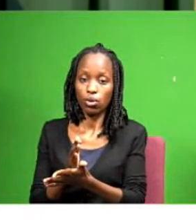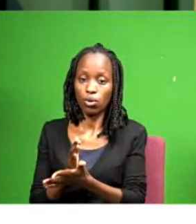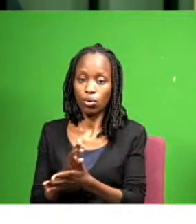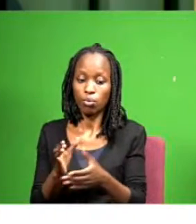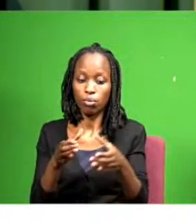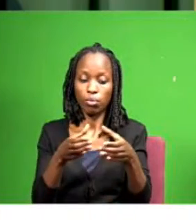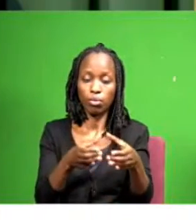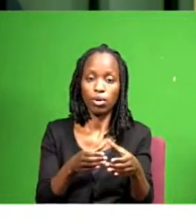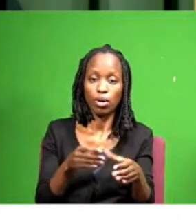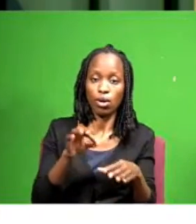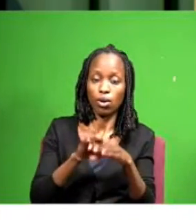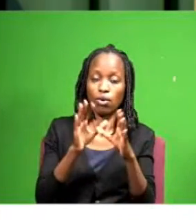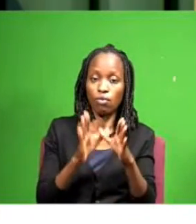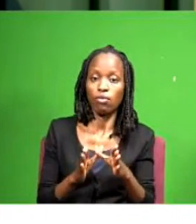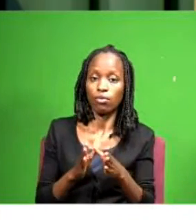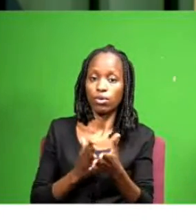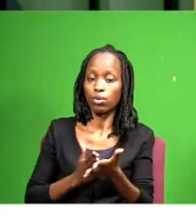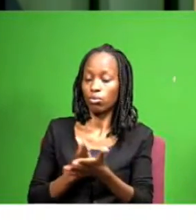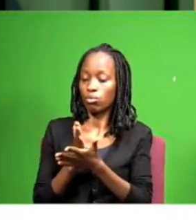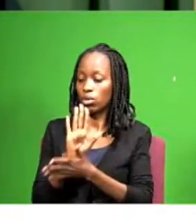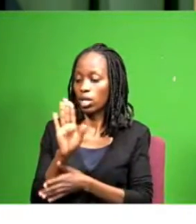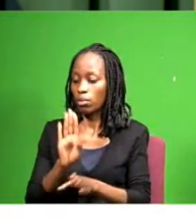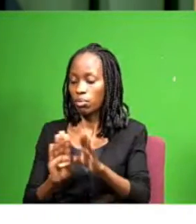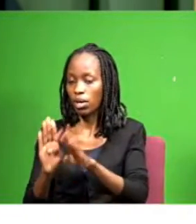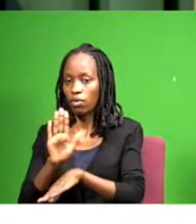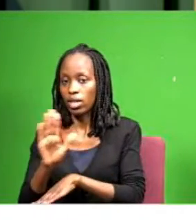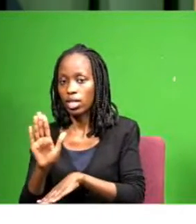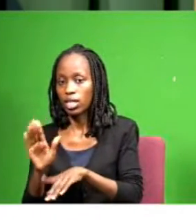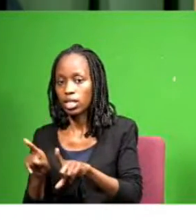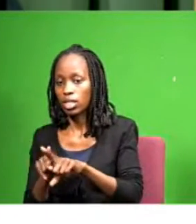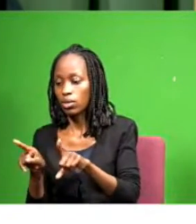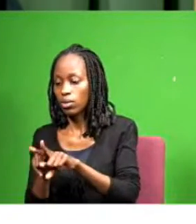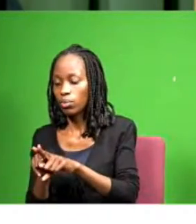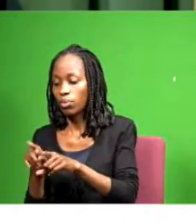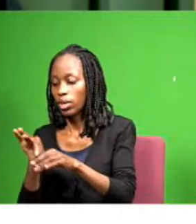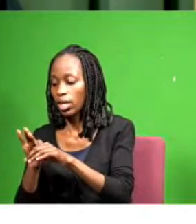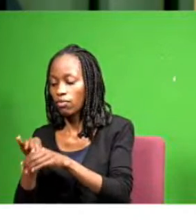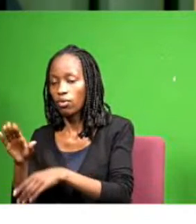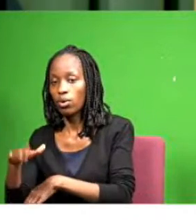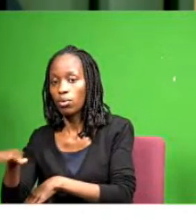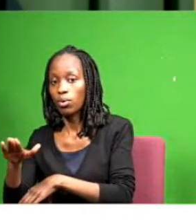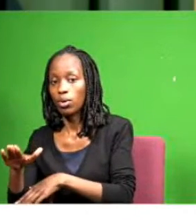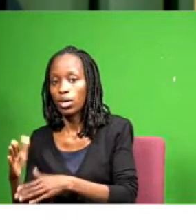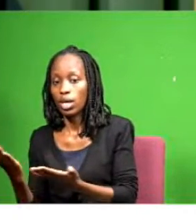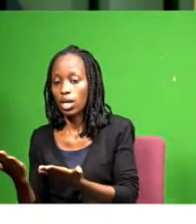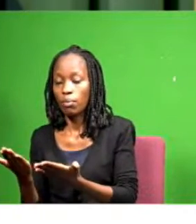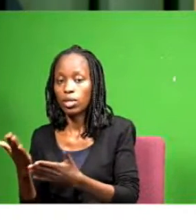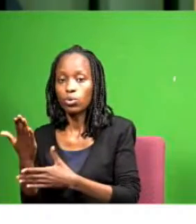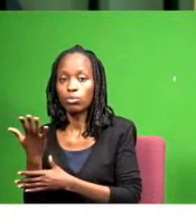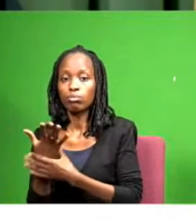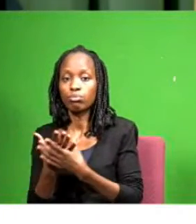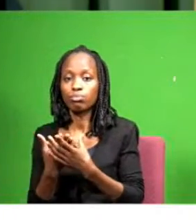their predicated behavior at the polls in districts that dilute the